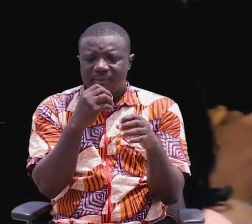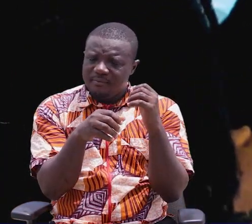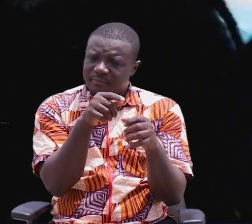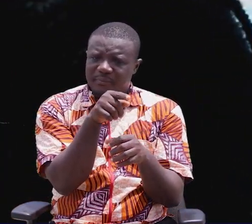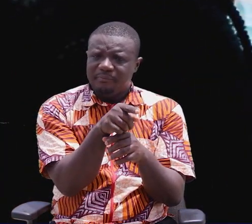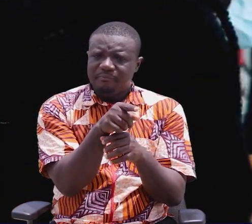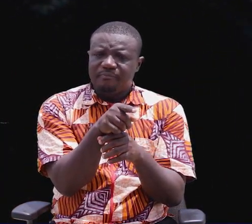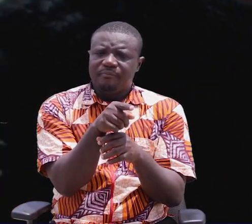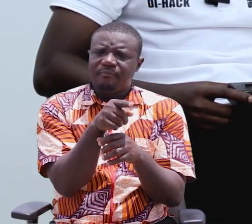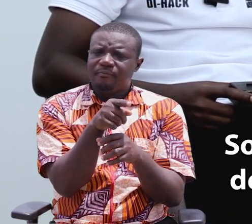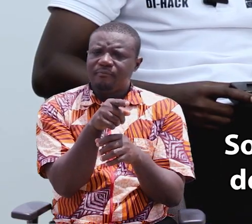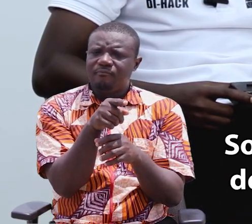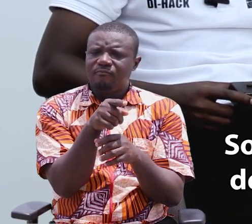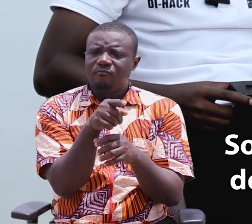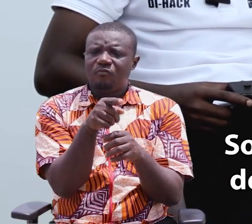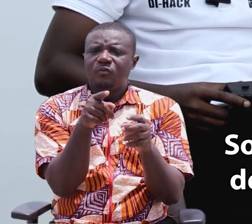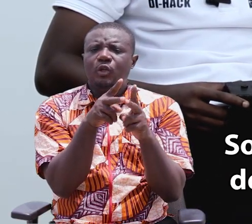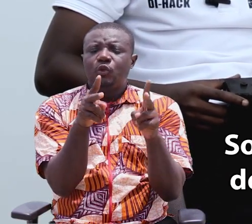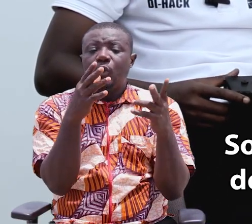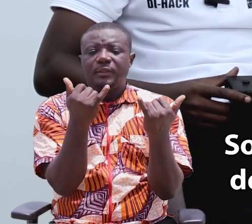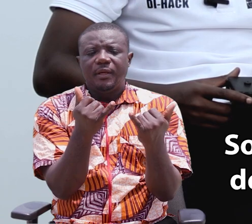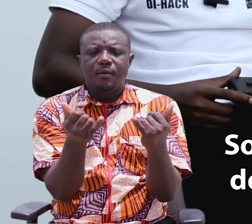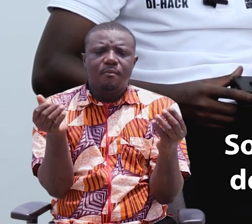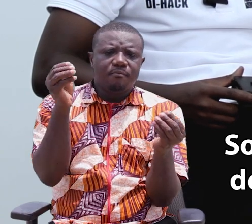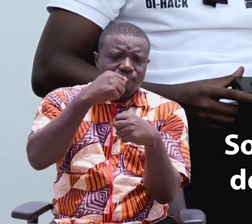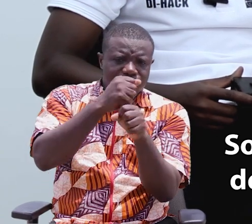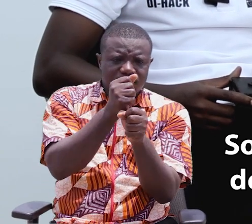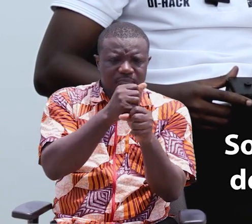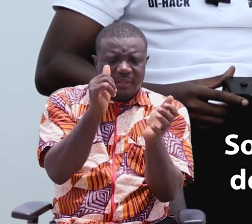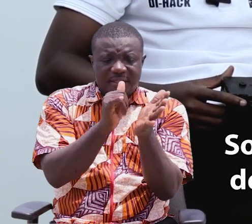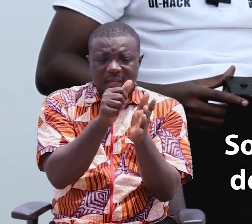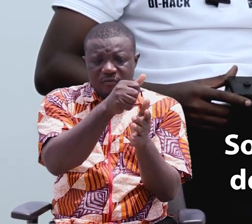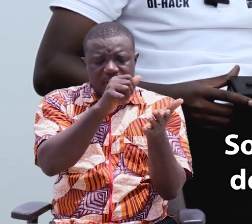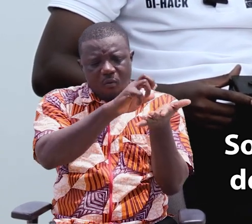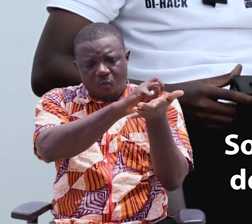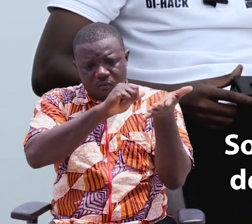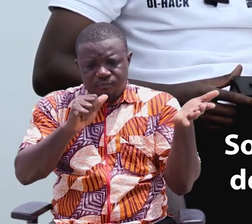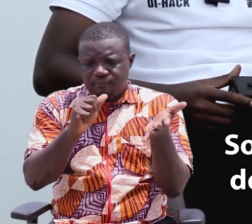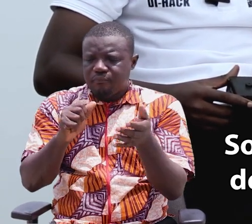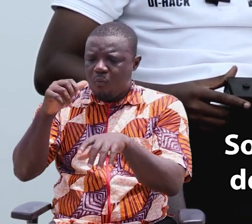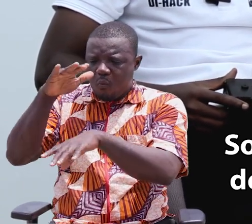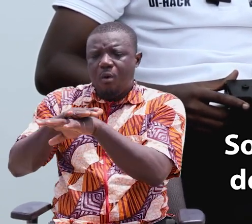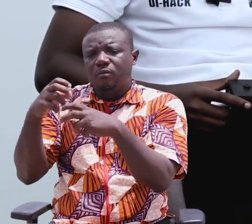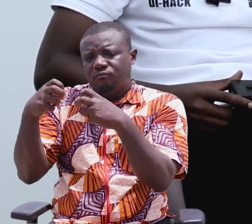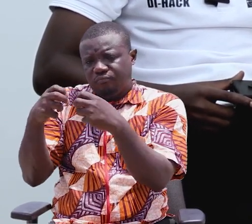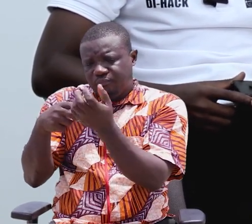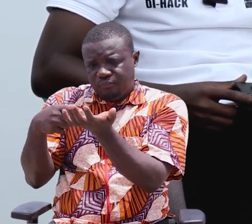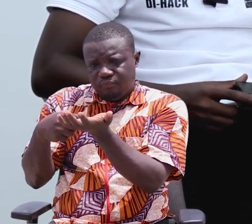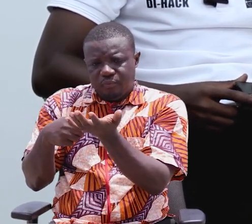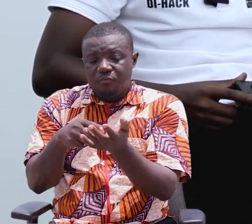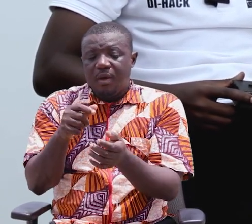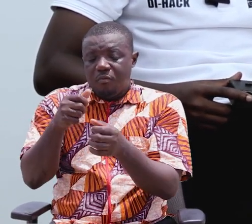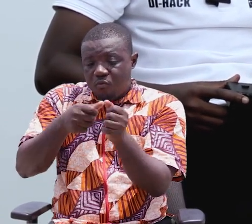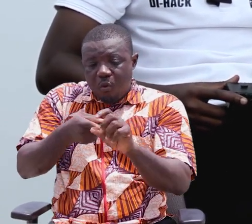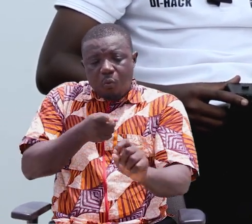out of battery and other things. So he proposed that we work on one that to be detached so they can take it off and charge it while they can still work